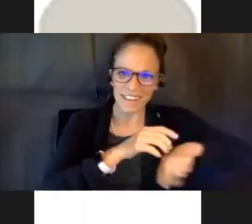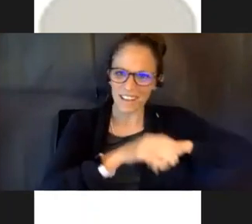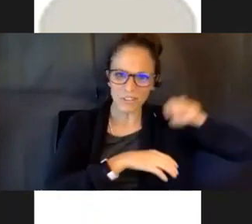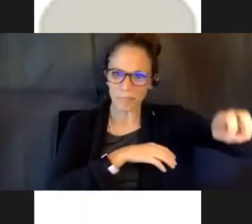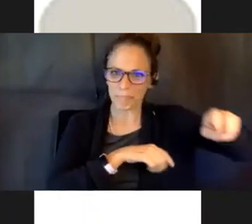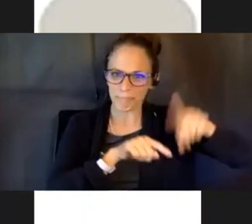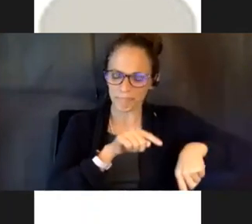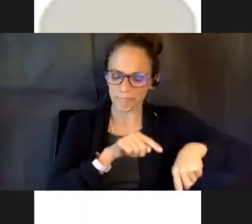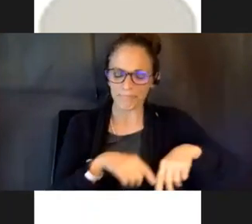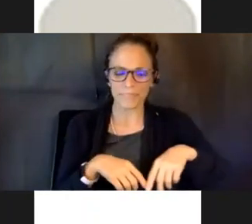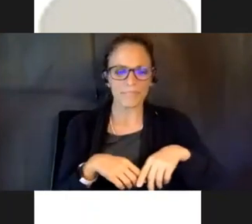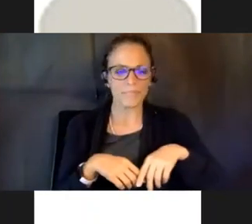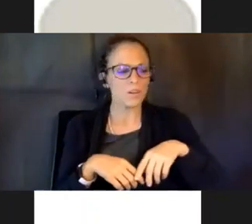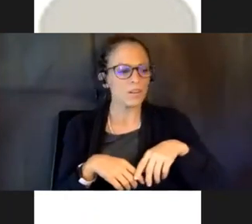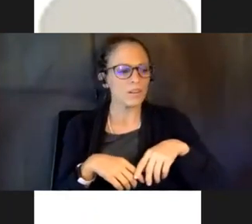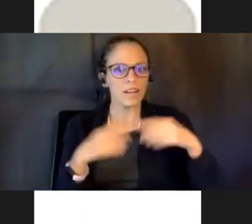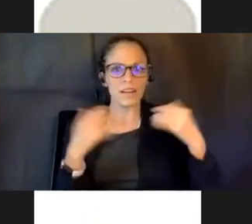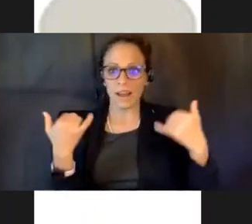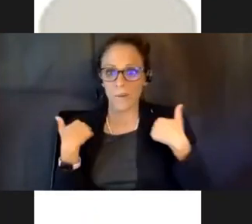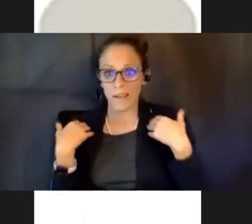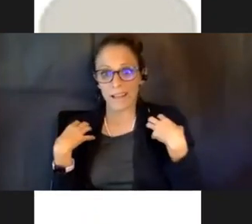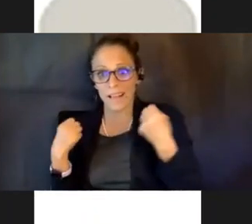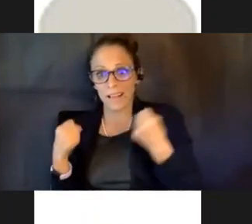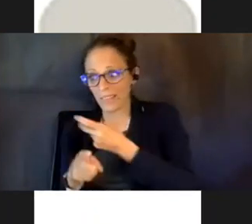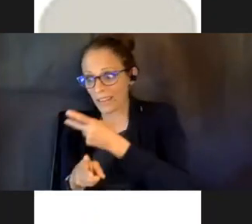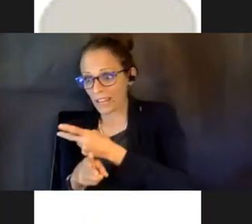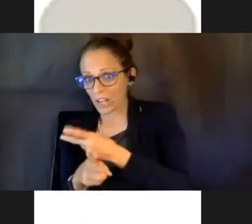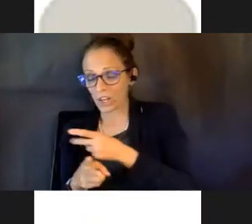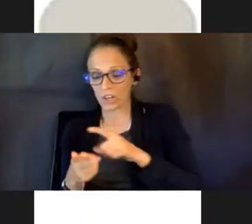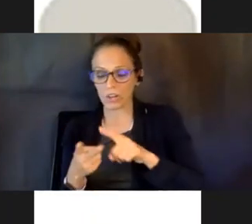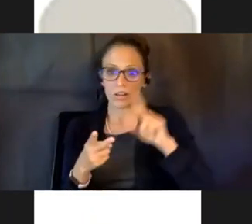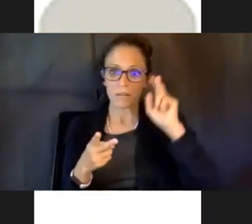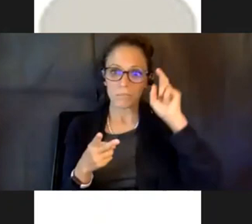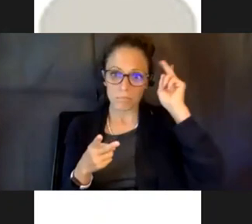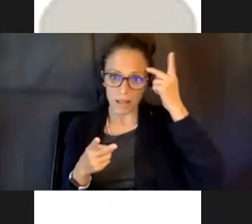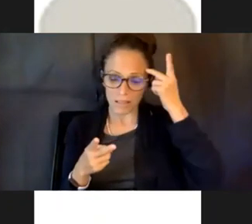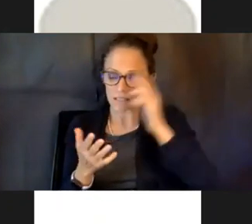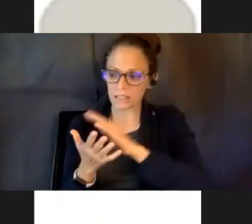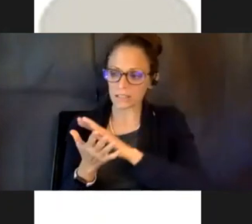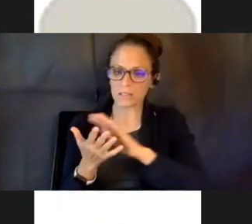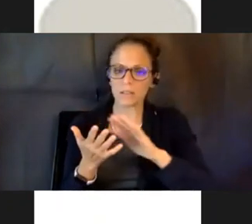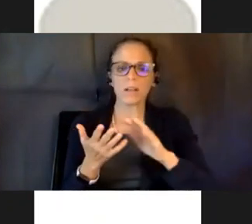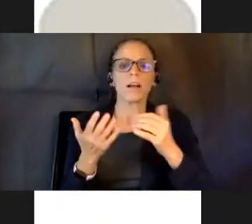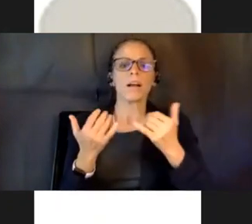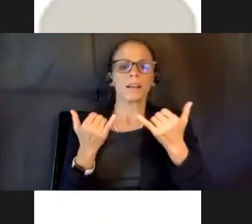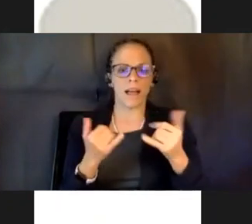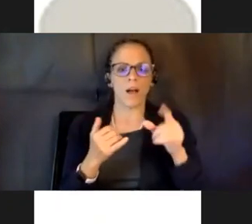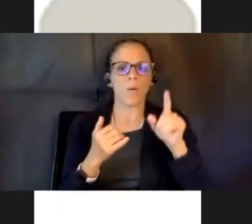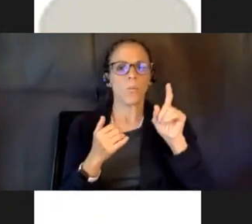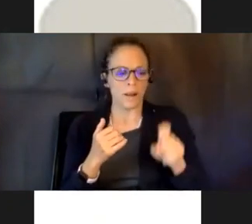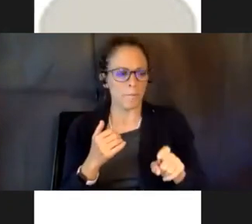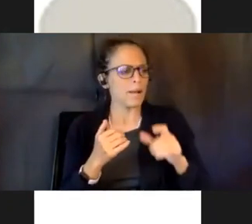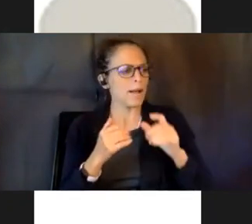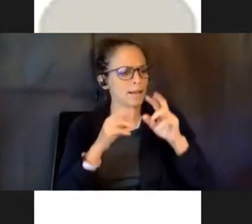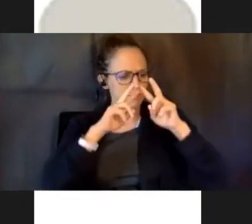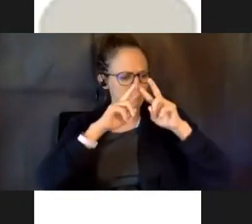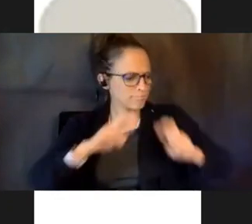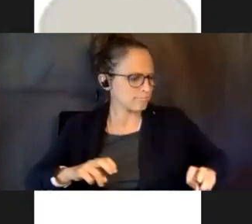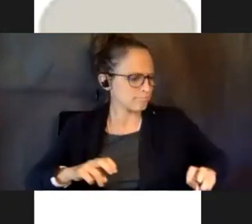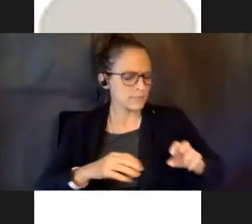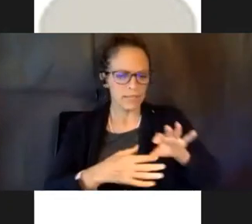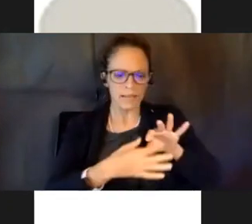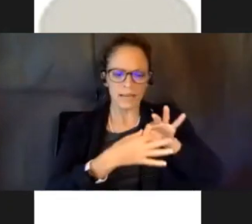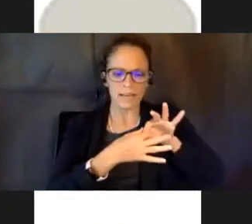we're also going through this reckoning in terms of how we connect to land and the natural environment. And so I'm wondering if you could share some